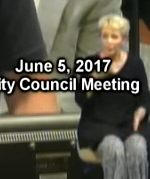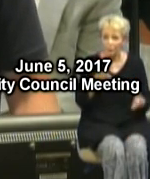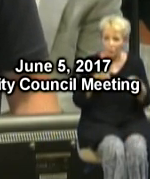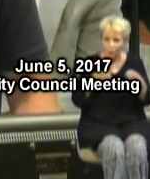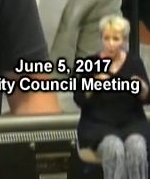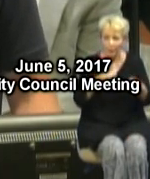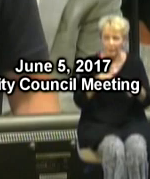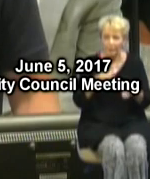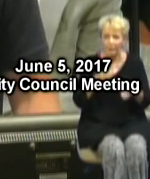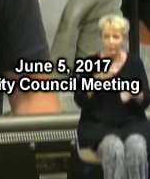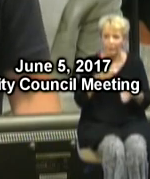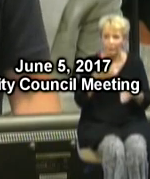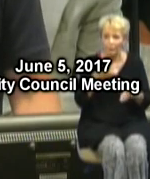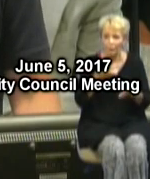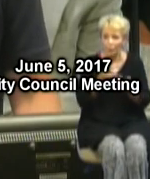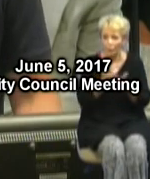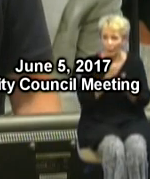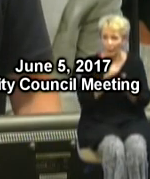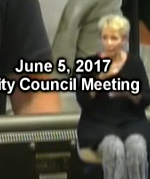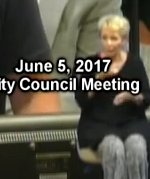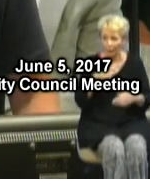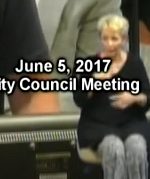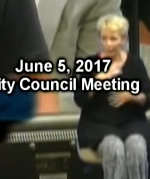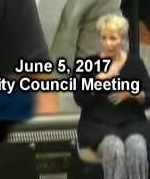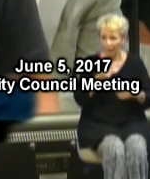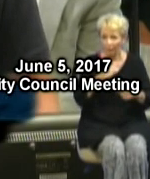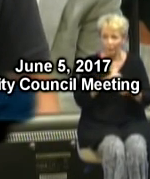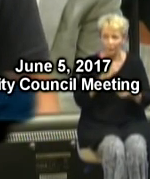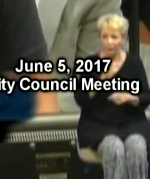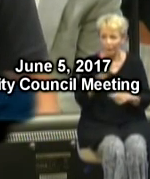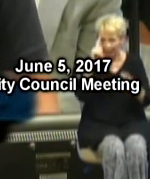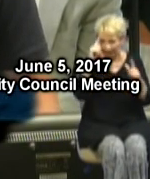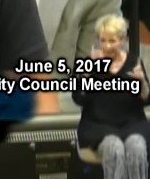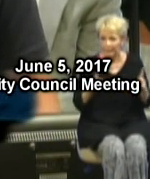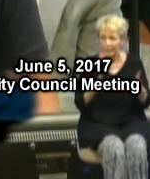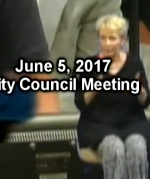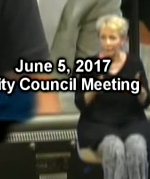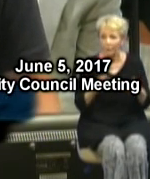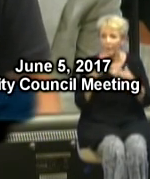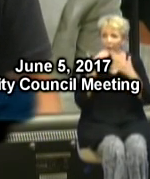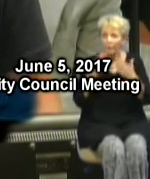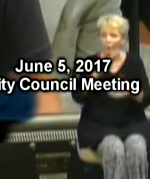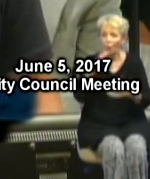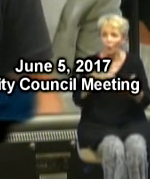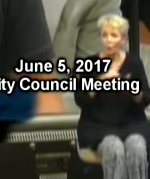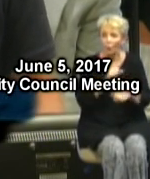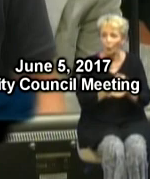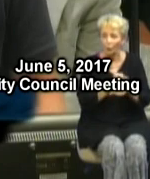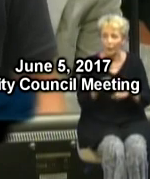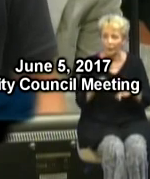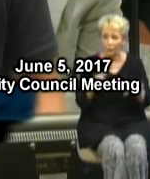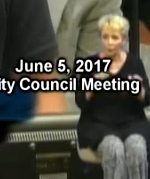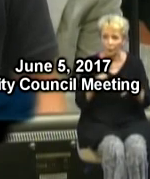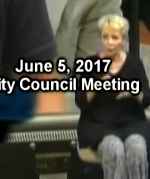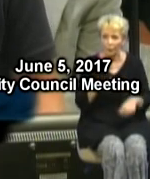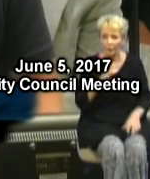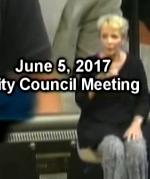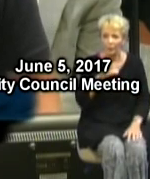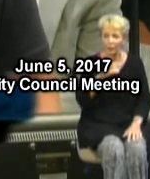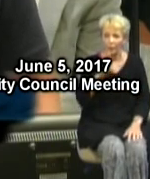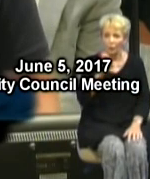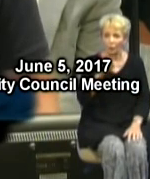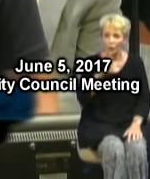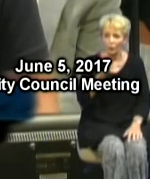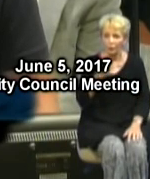right-of-ways. And I have great confidence in them and the decisions, and thankful for all the work the men do. Richard Cope and the men